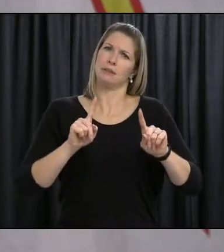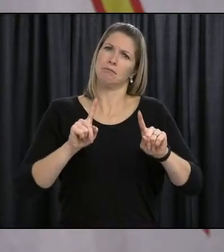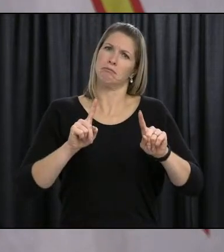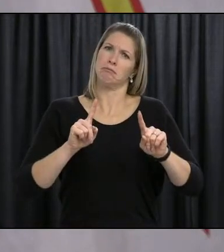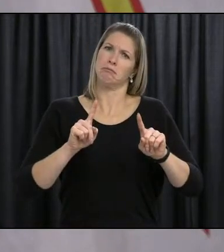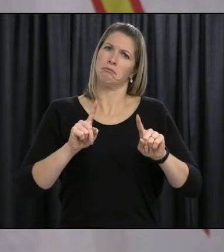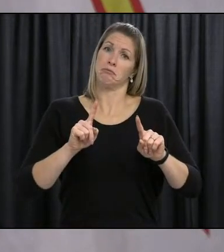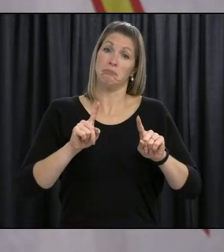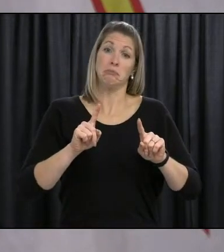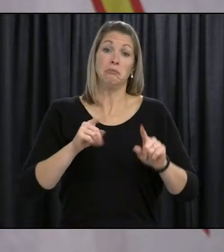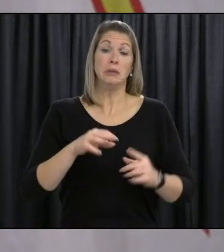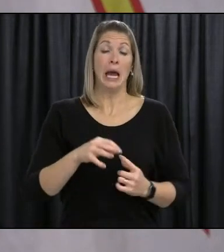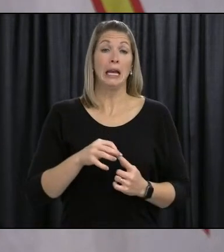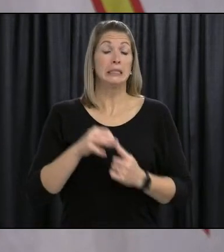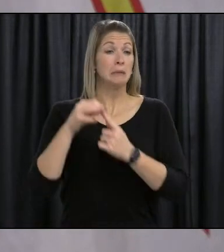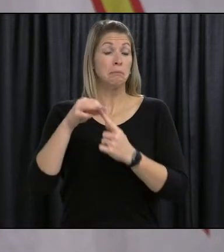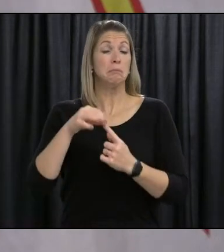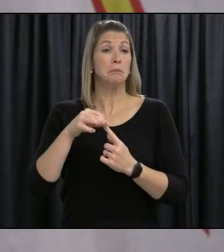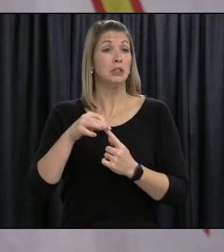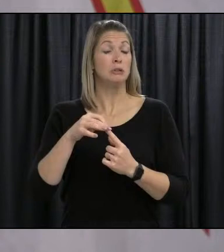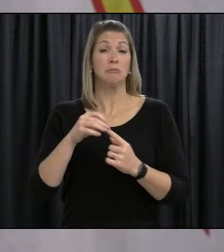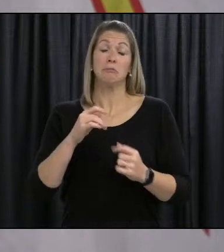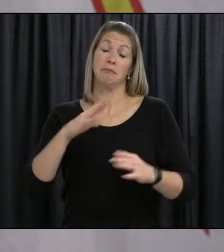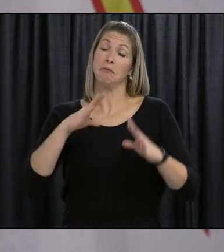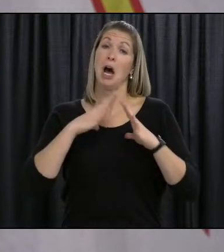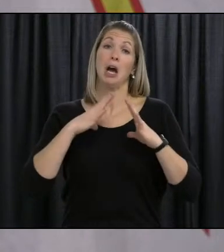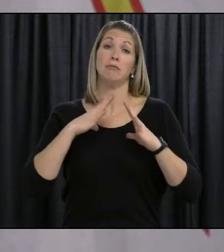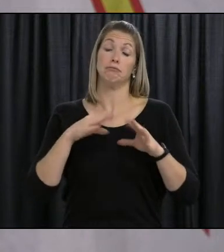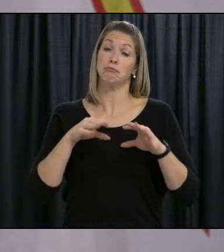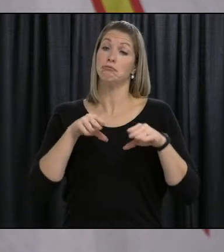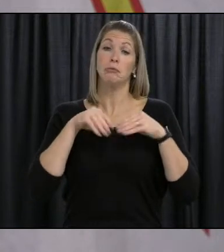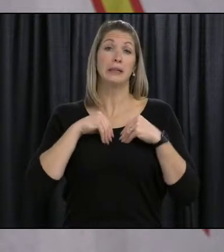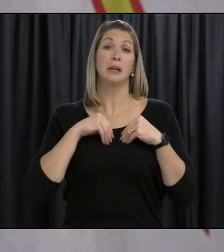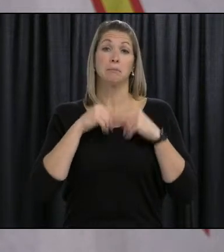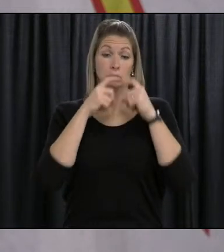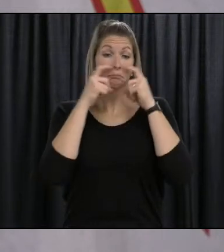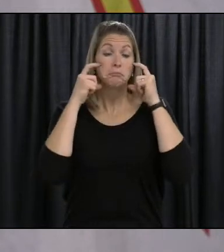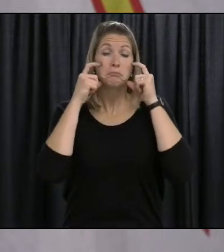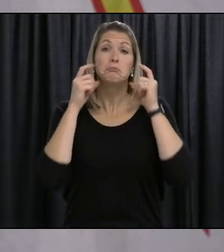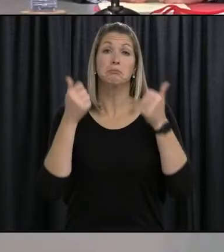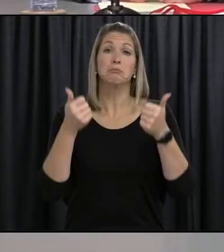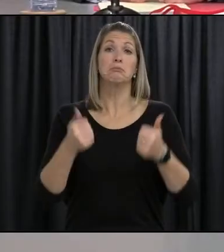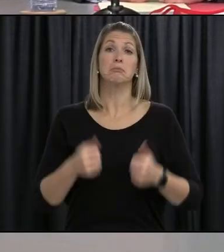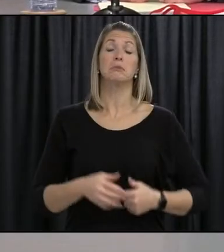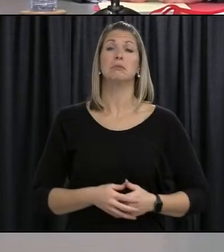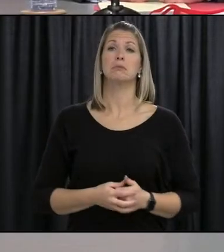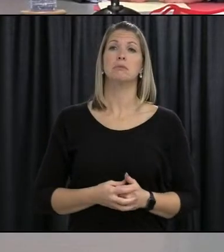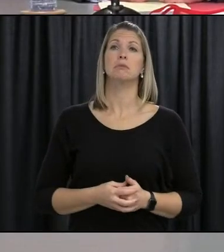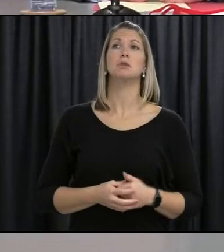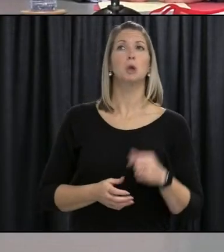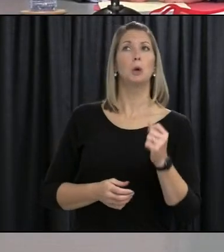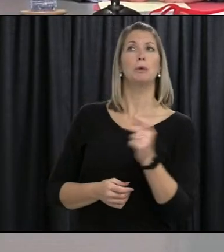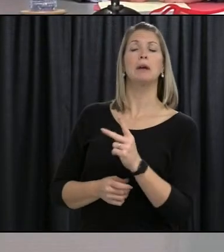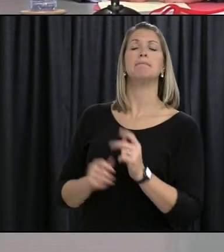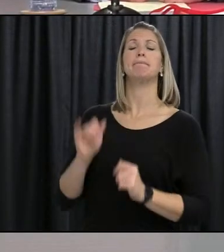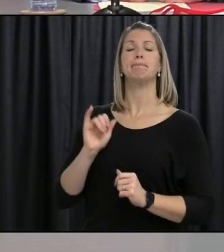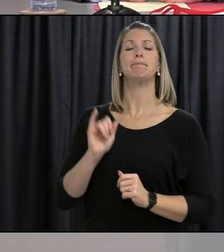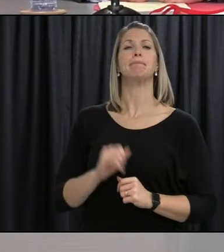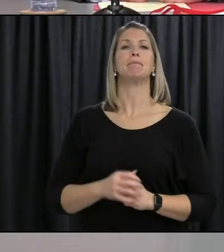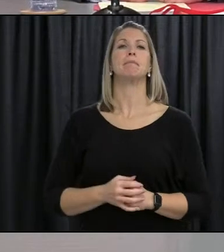considered acceptable at this time. Okay, thank you. I realize that